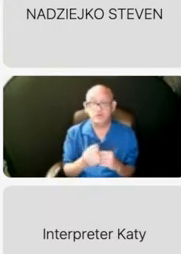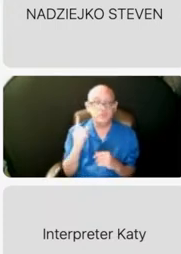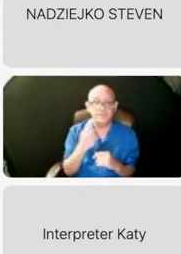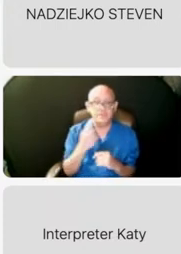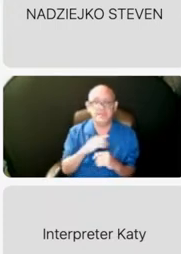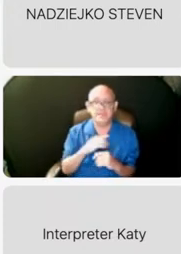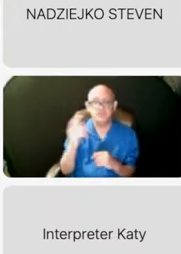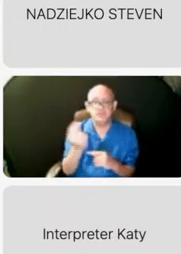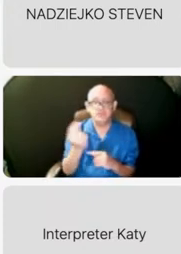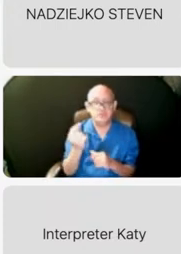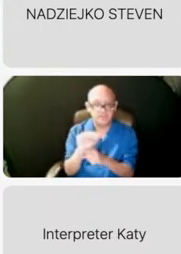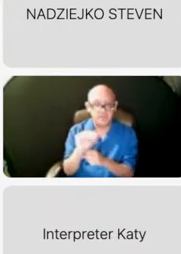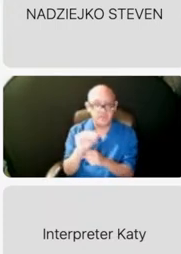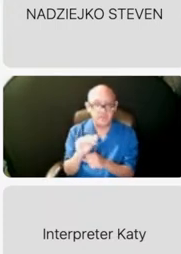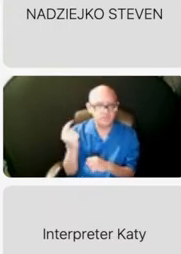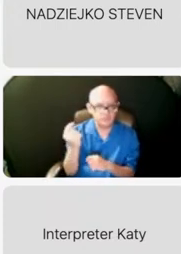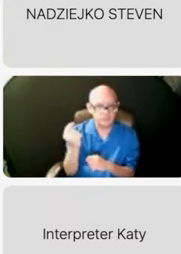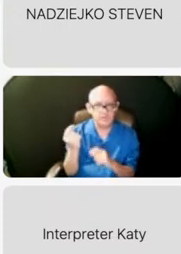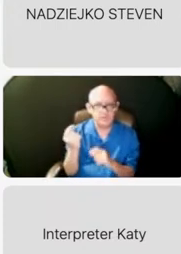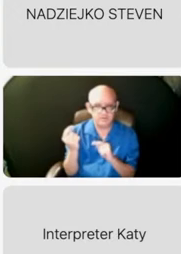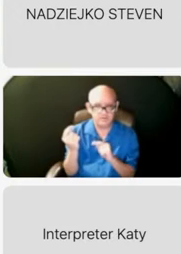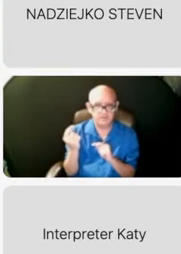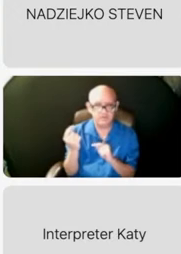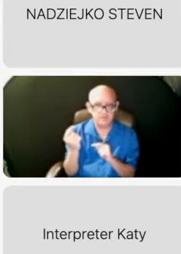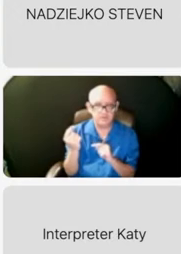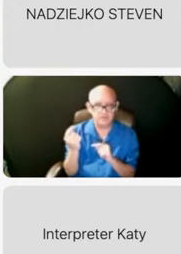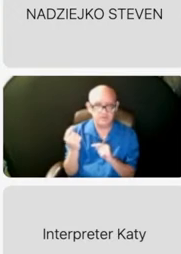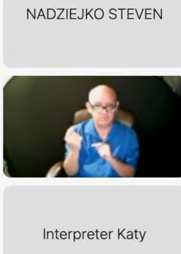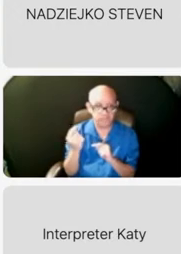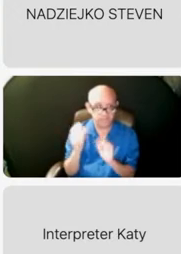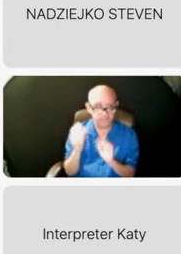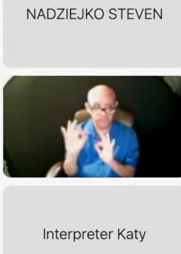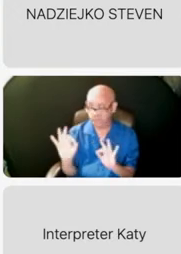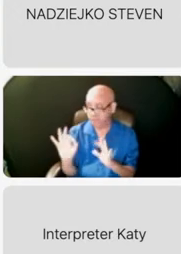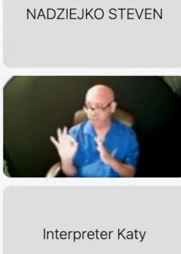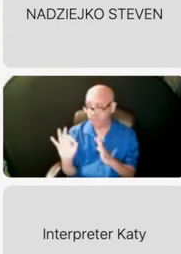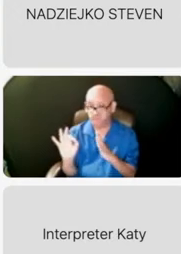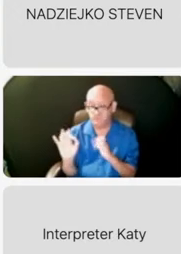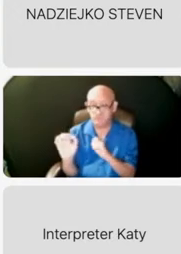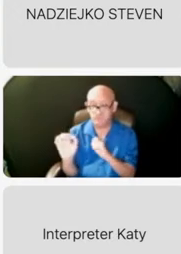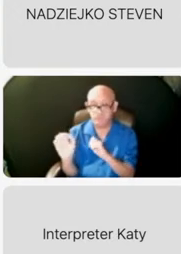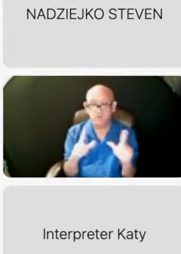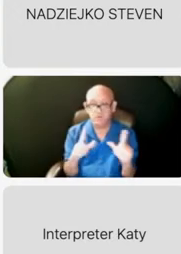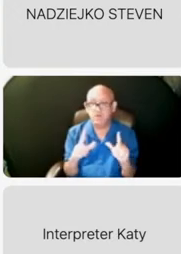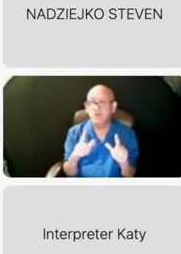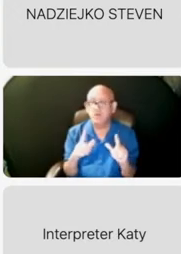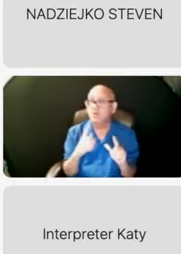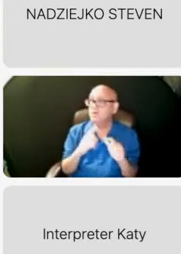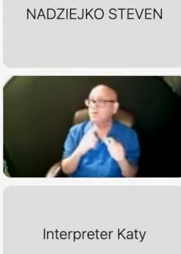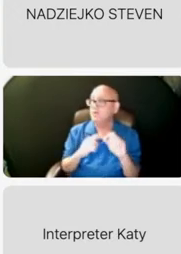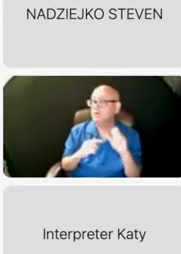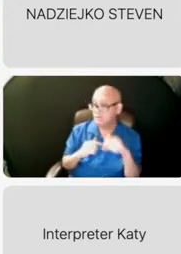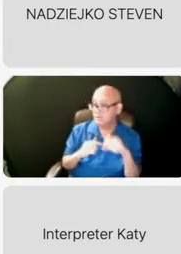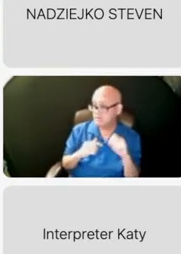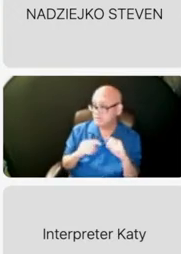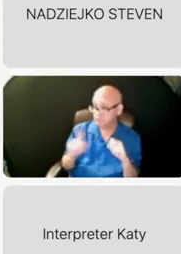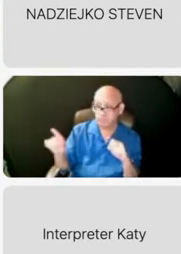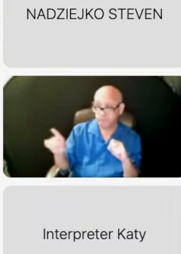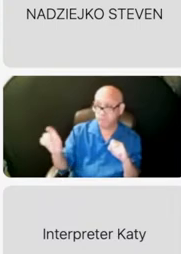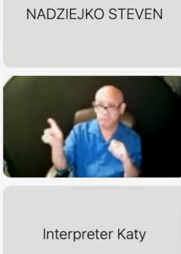tuesday is that would that work for everybody yeah tuesday works is that okay with everyone